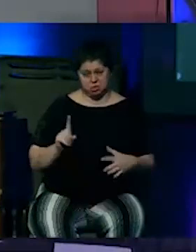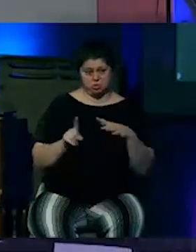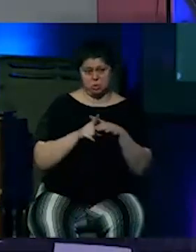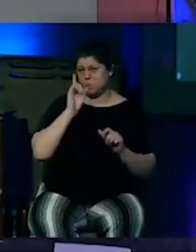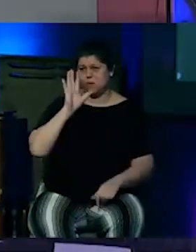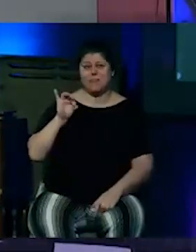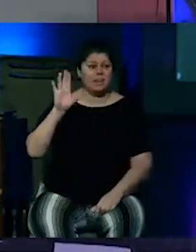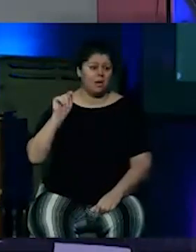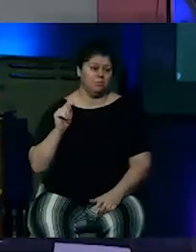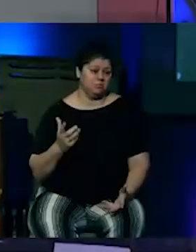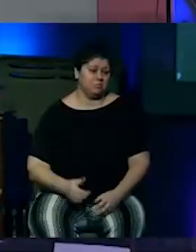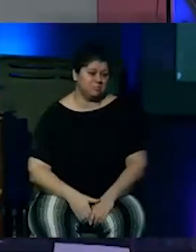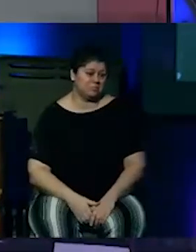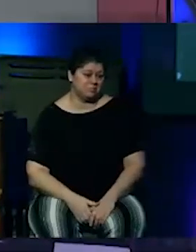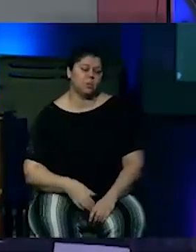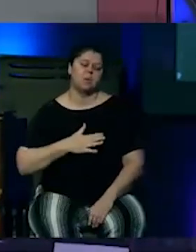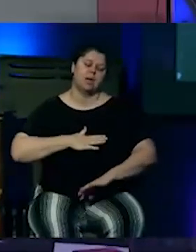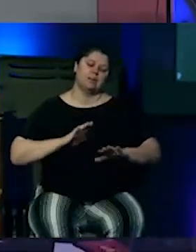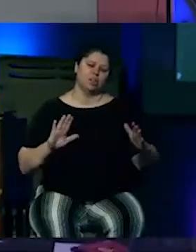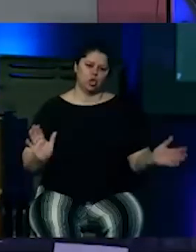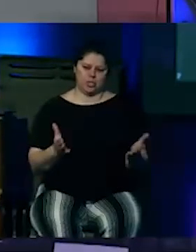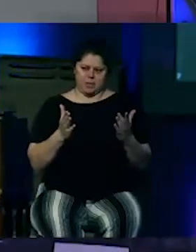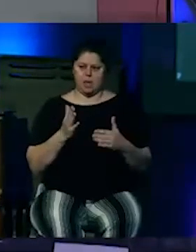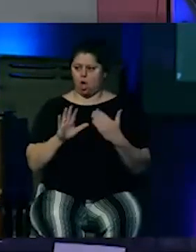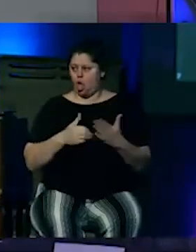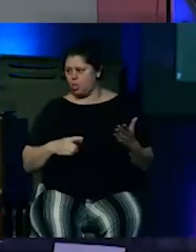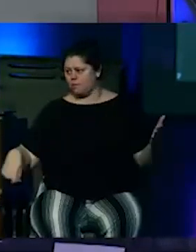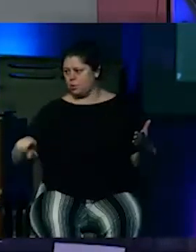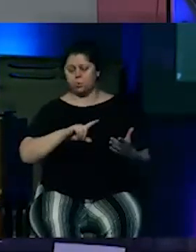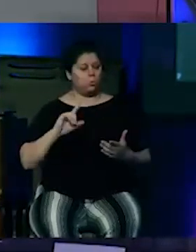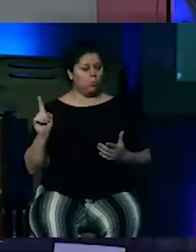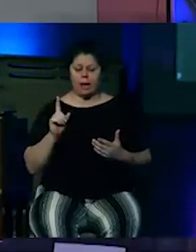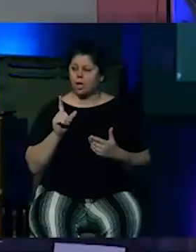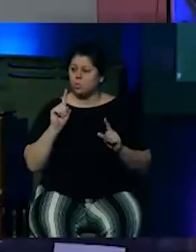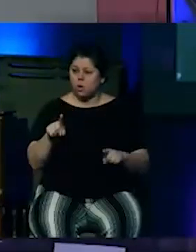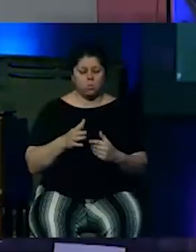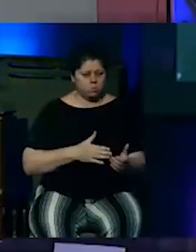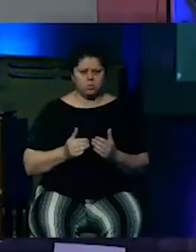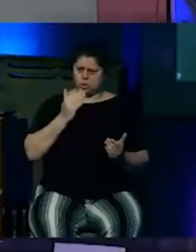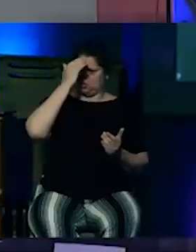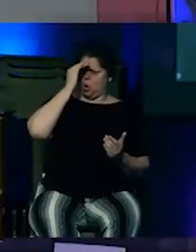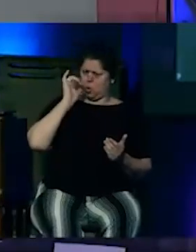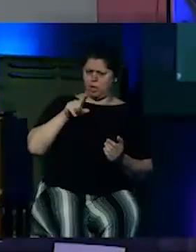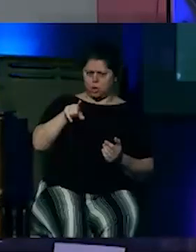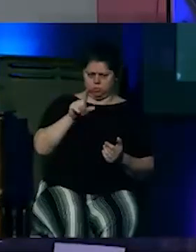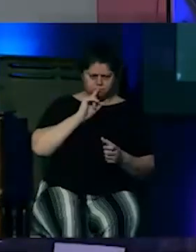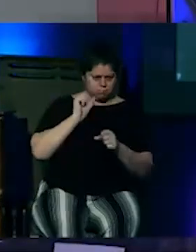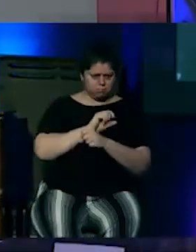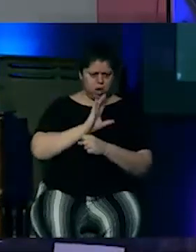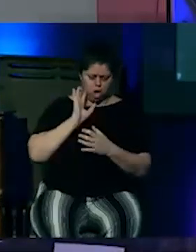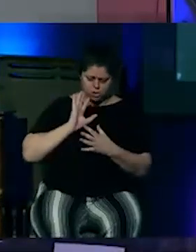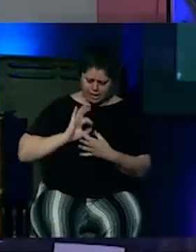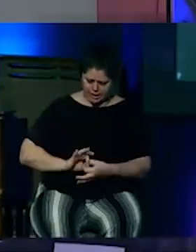find out. So my encouragement is that all of you, wherever you go, know that you are connected, that